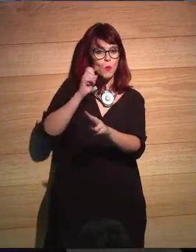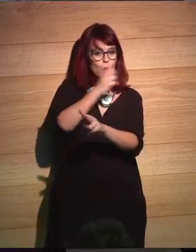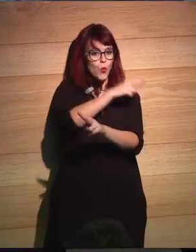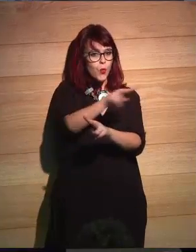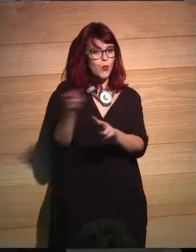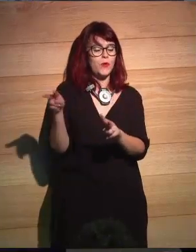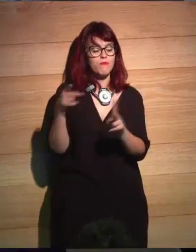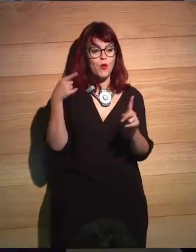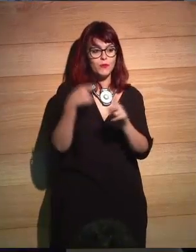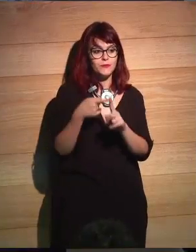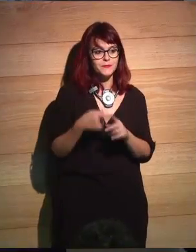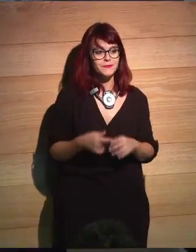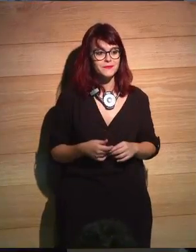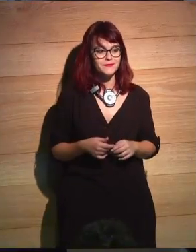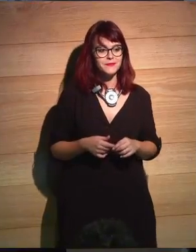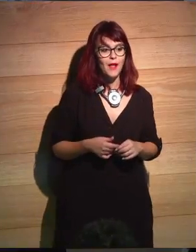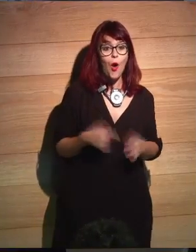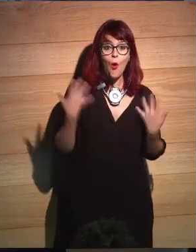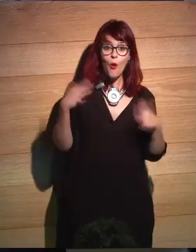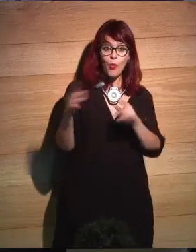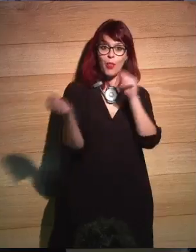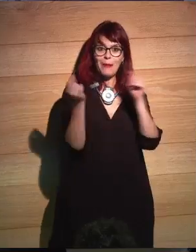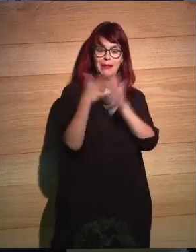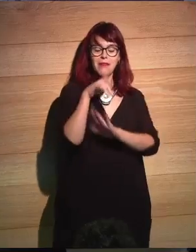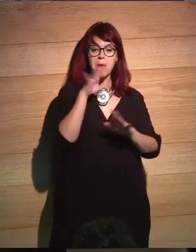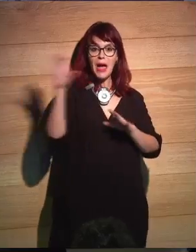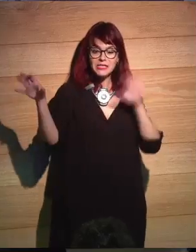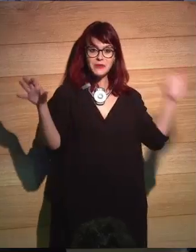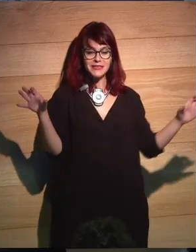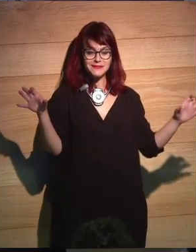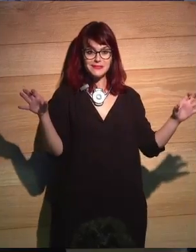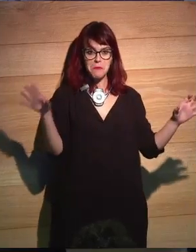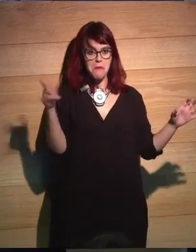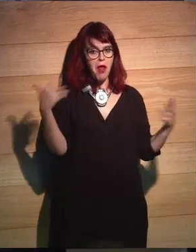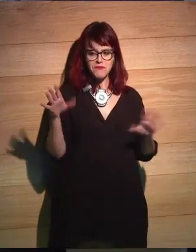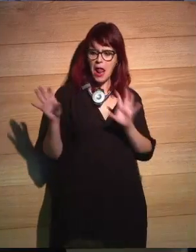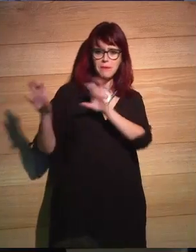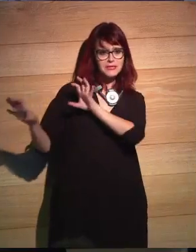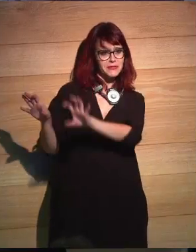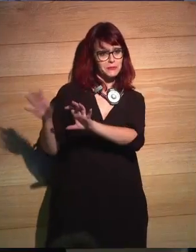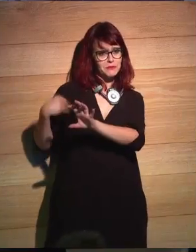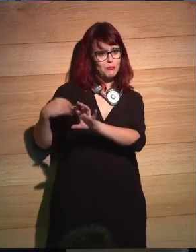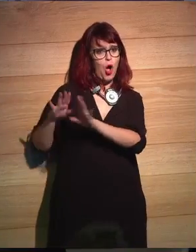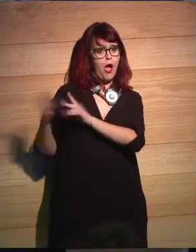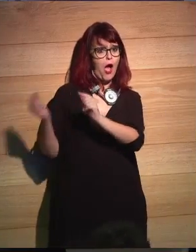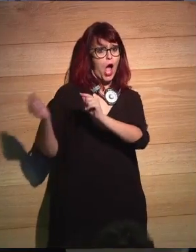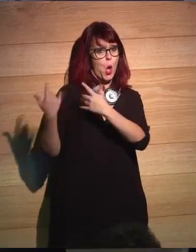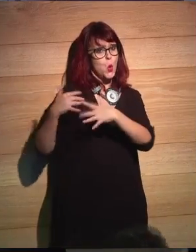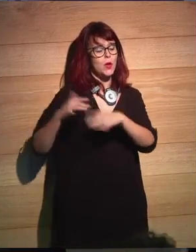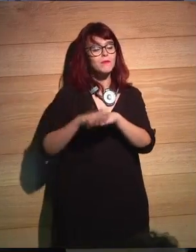se establecieran. I was expecting the debate to rise between the two sides of the ocean, but I see that this is